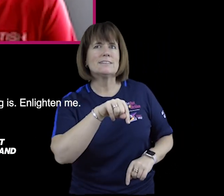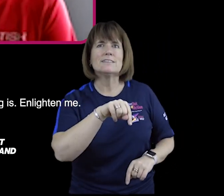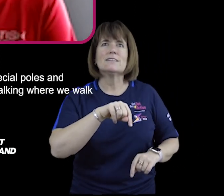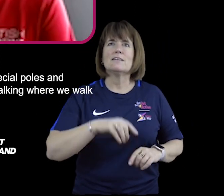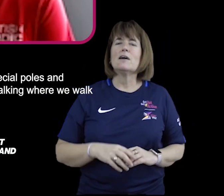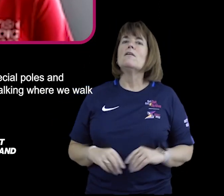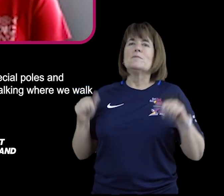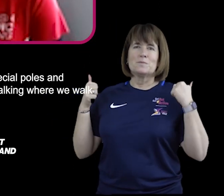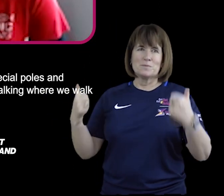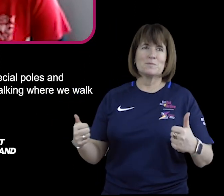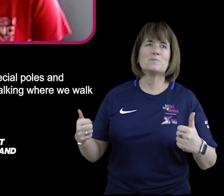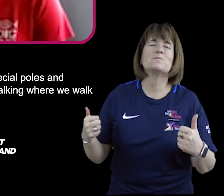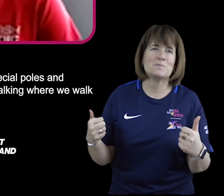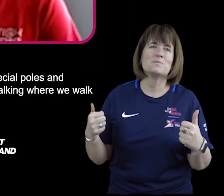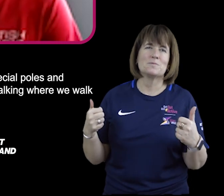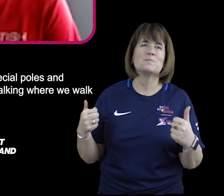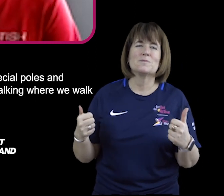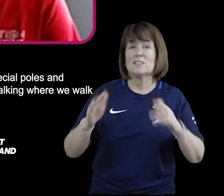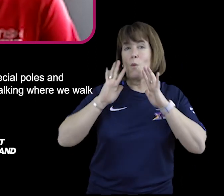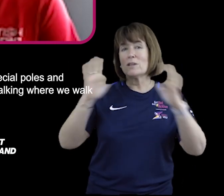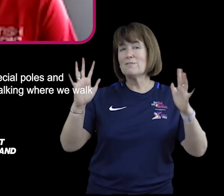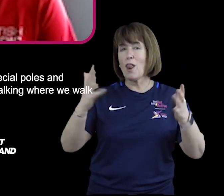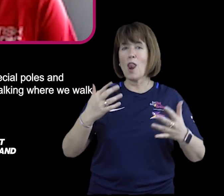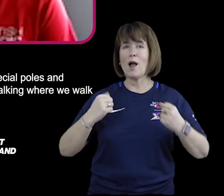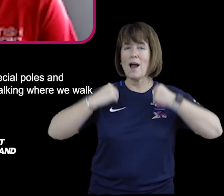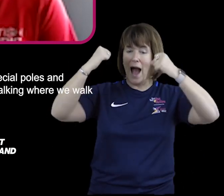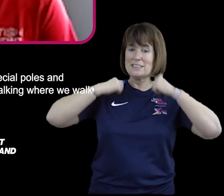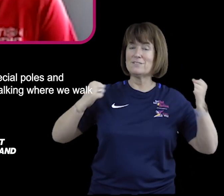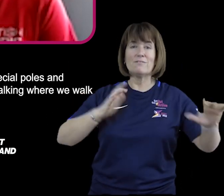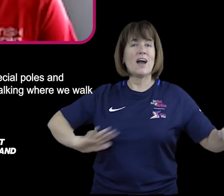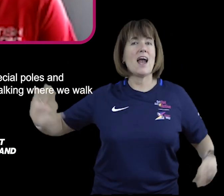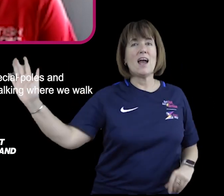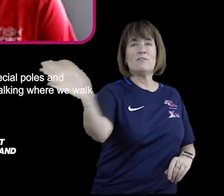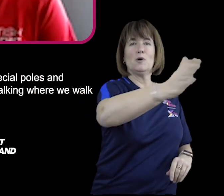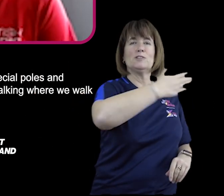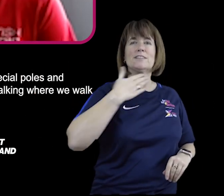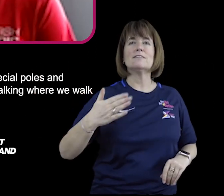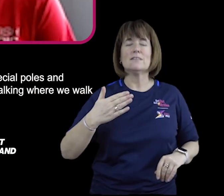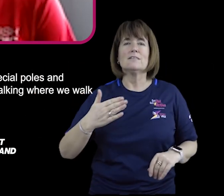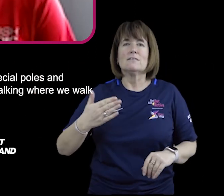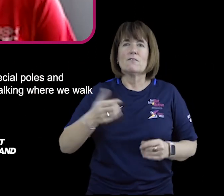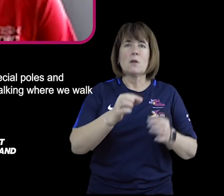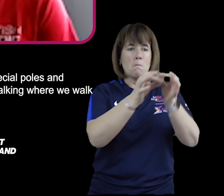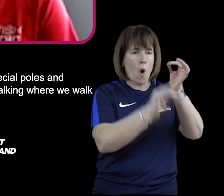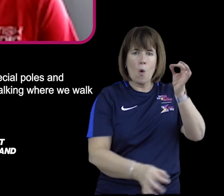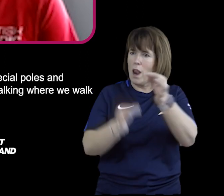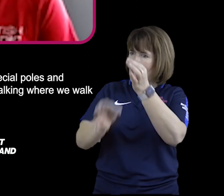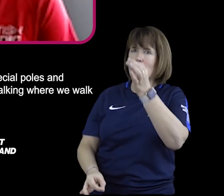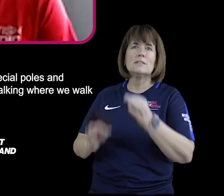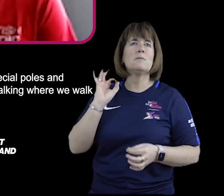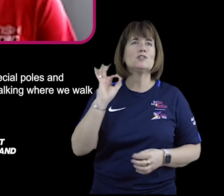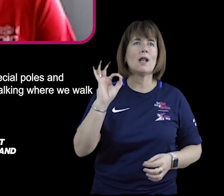me. Okay. It's a wonderful way for everybody to keep active that involves